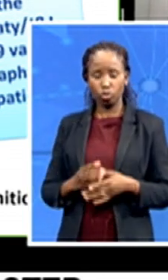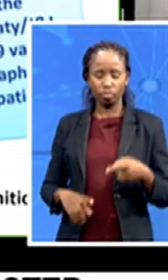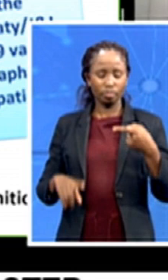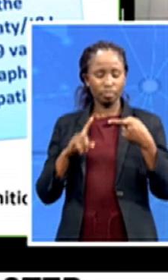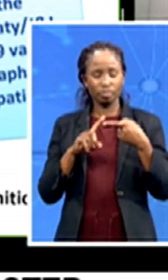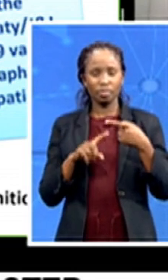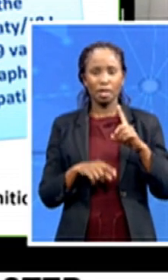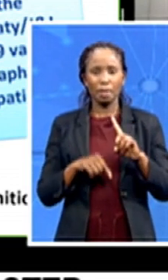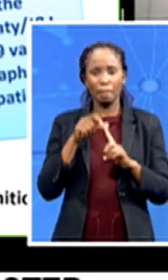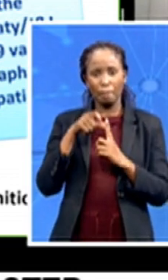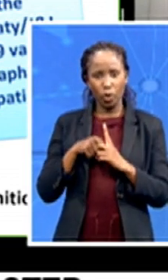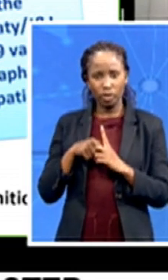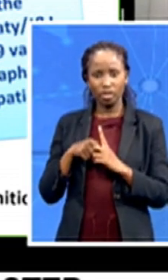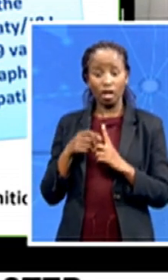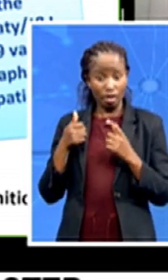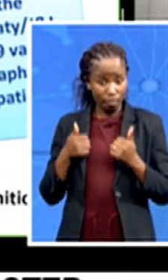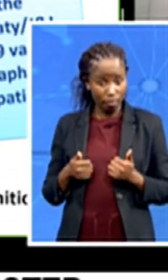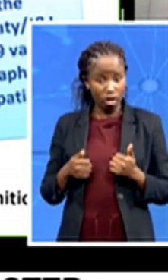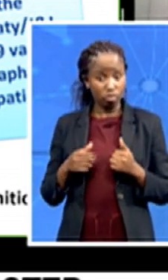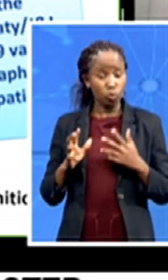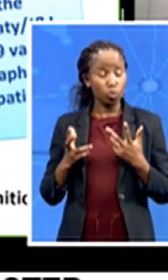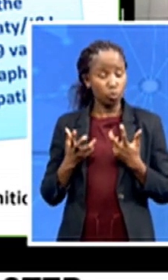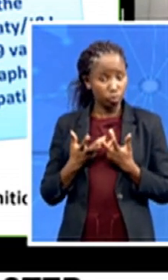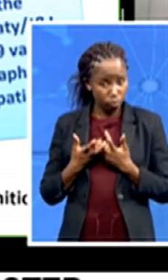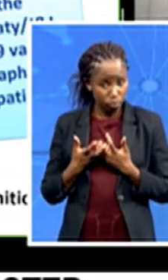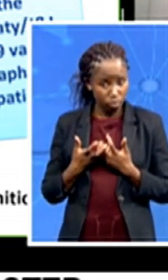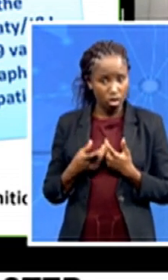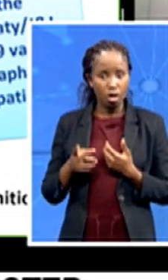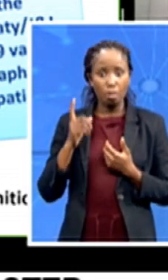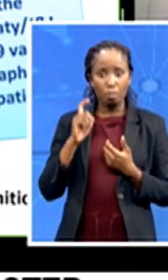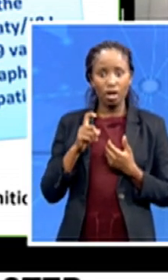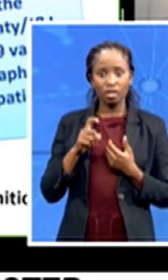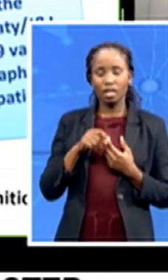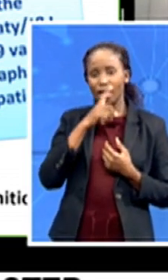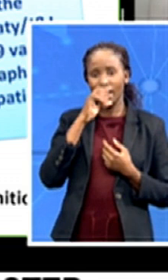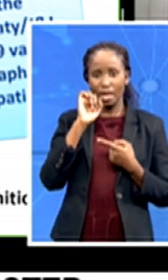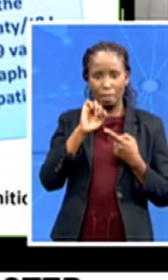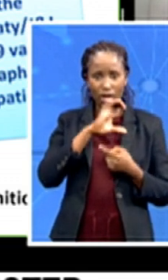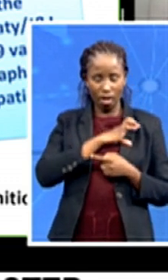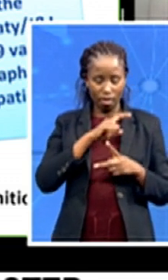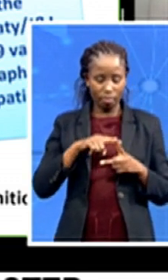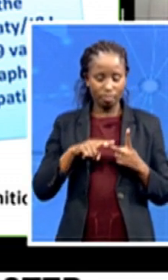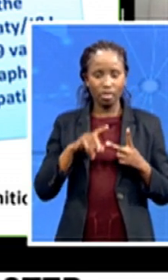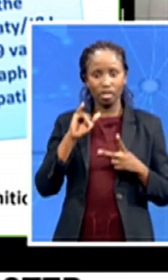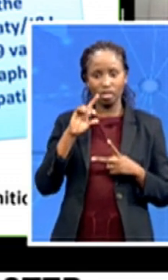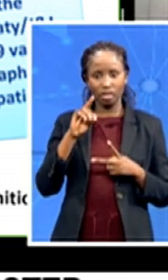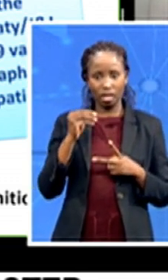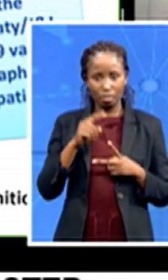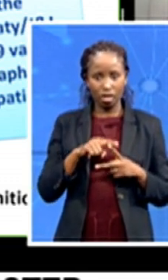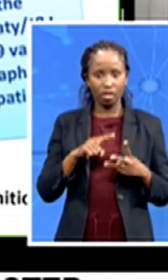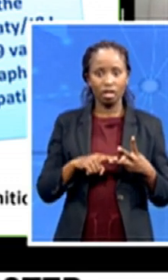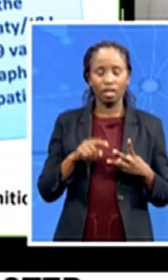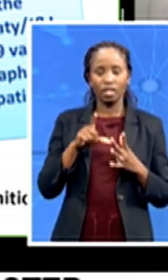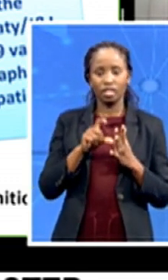be a patient name or an ID. There must be a date of birth and a sex. There must be a known vaccine. You